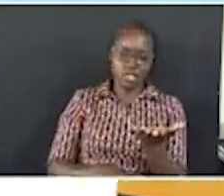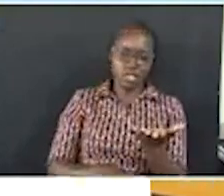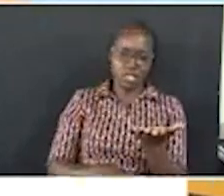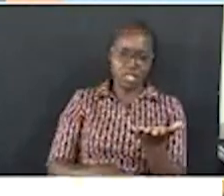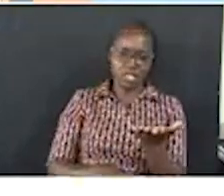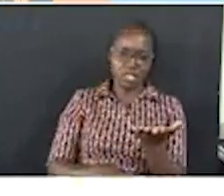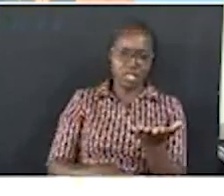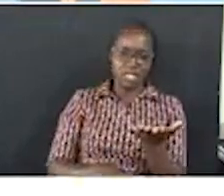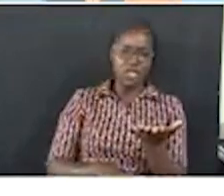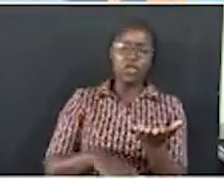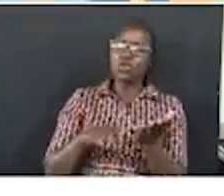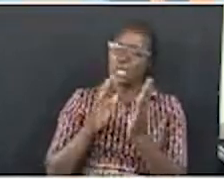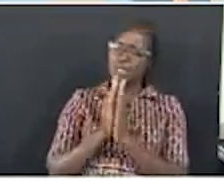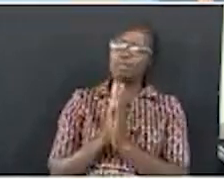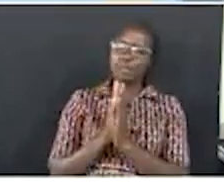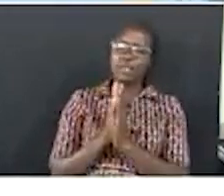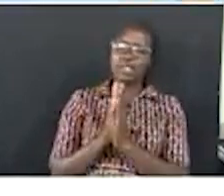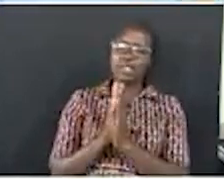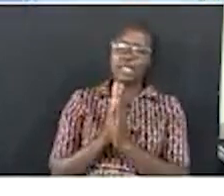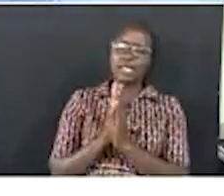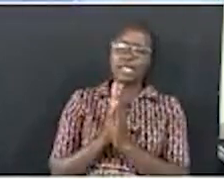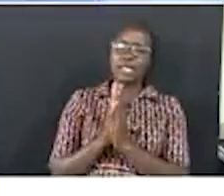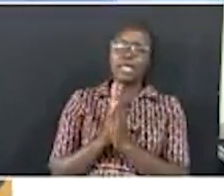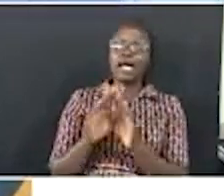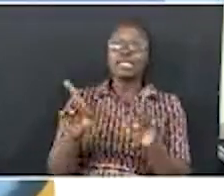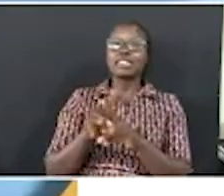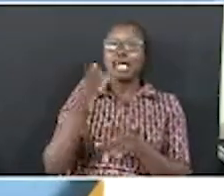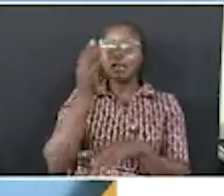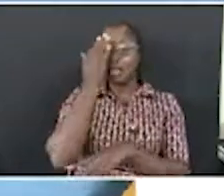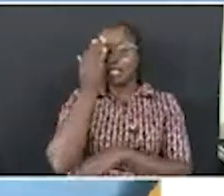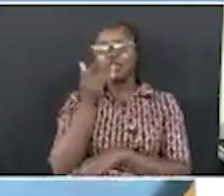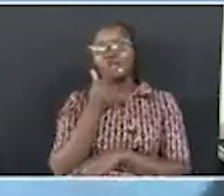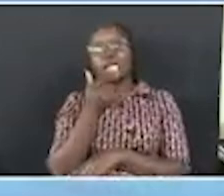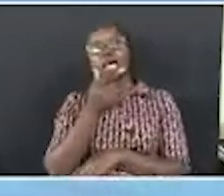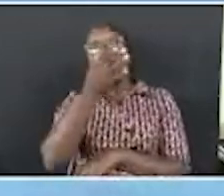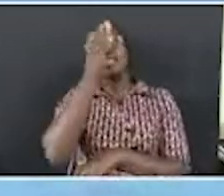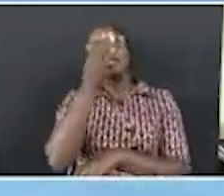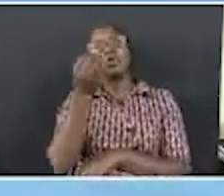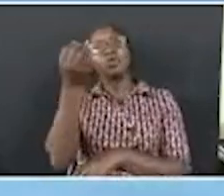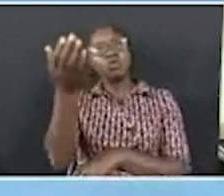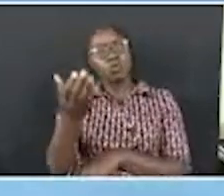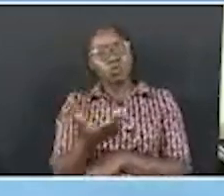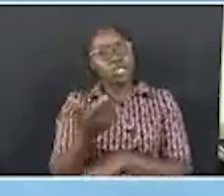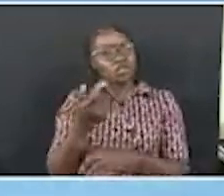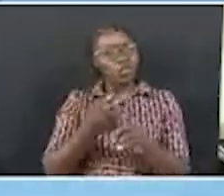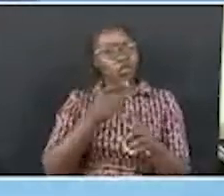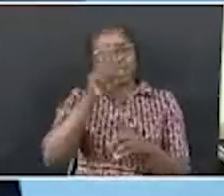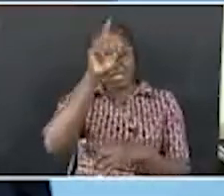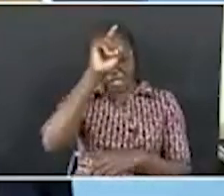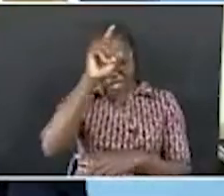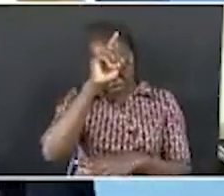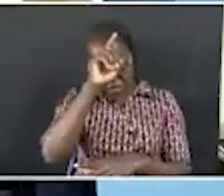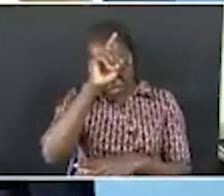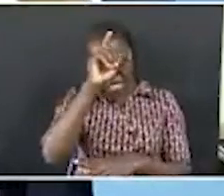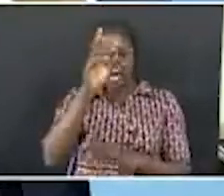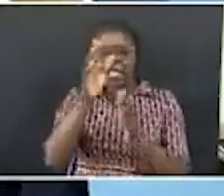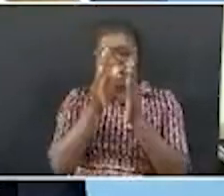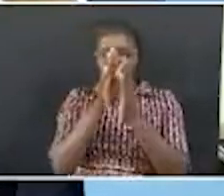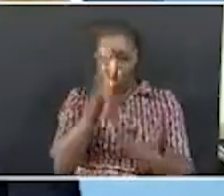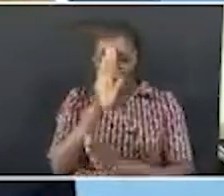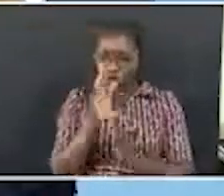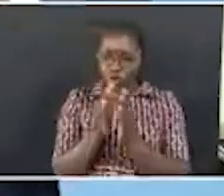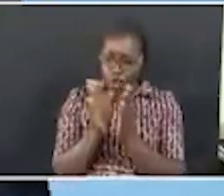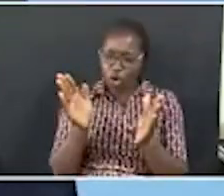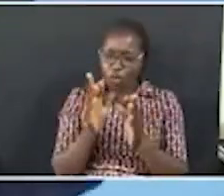You know, you can pray and like Israelites, you say, the God who brought us from Egypt, the God who opened the